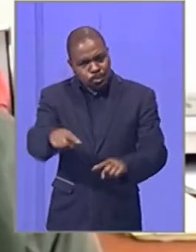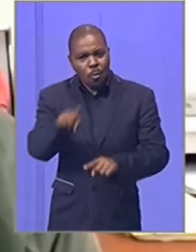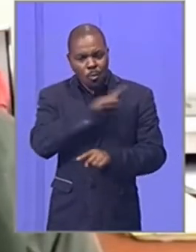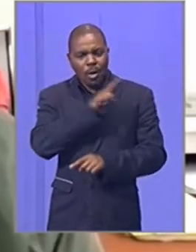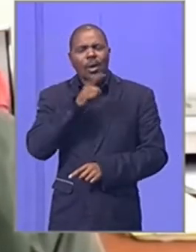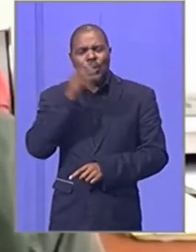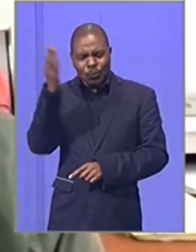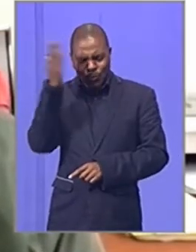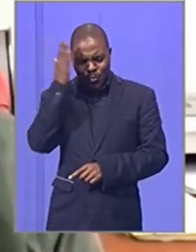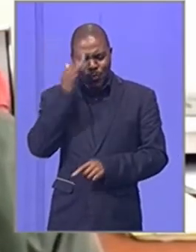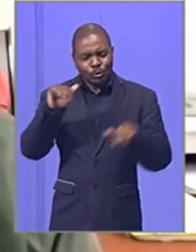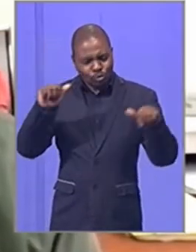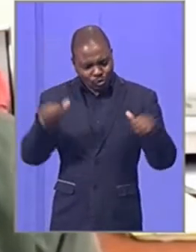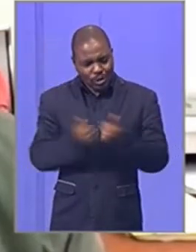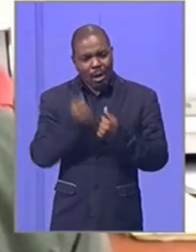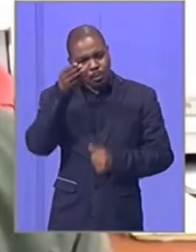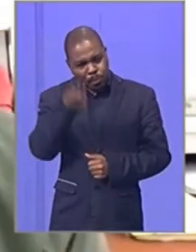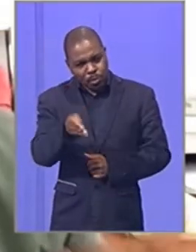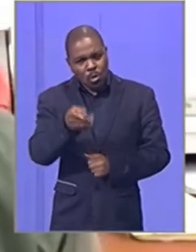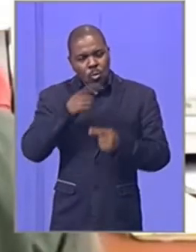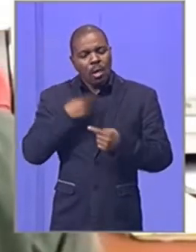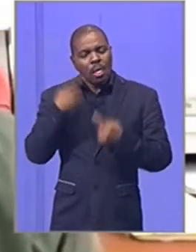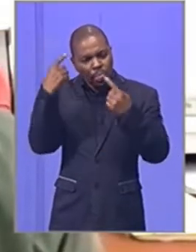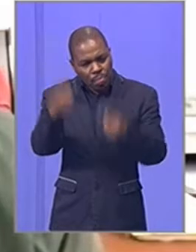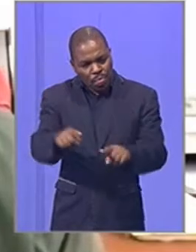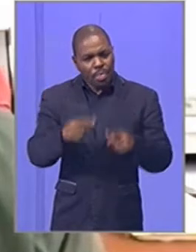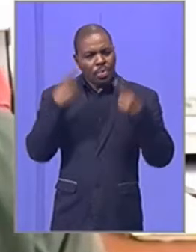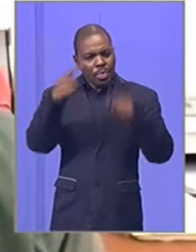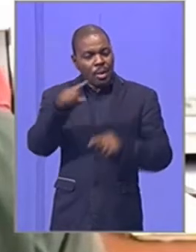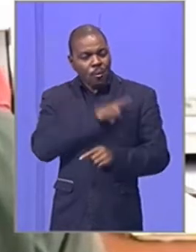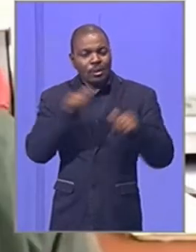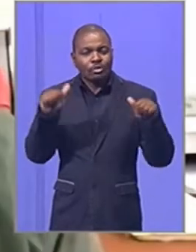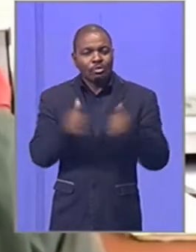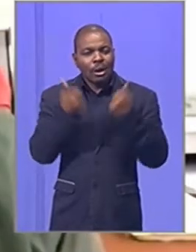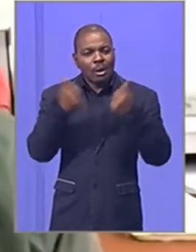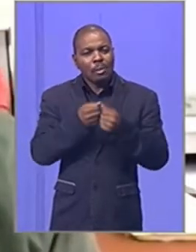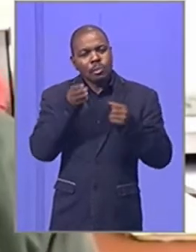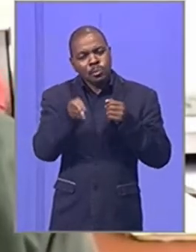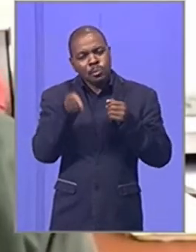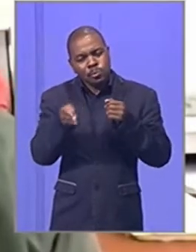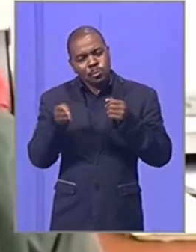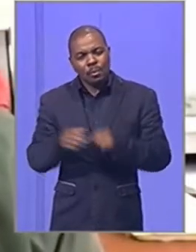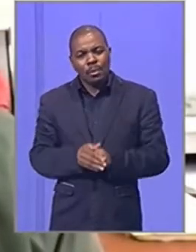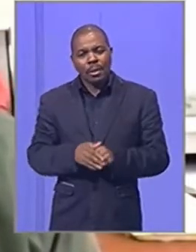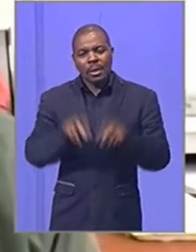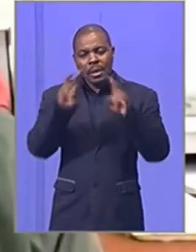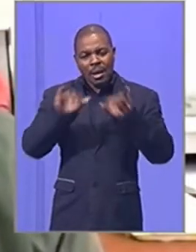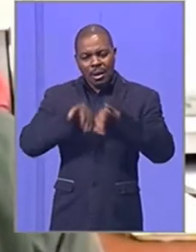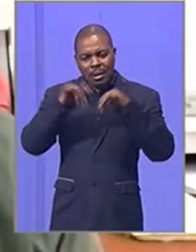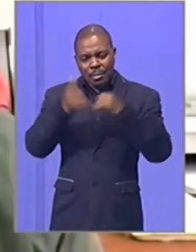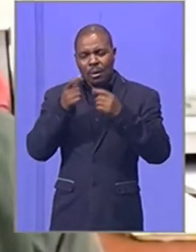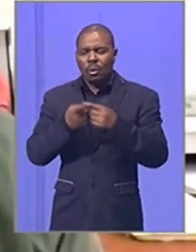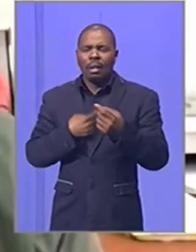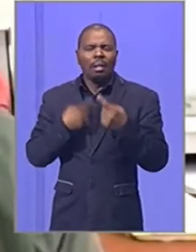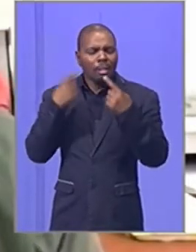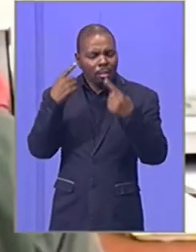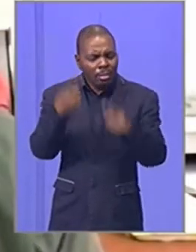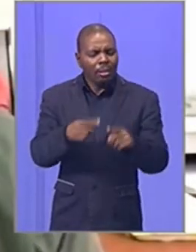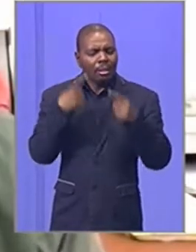of the challenges. We have been going there because of the challenges. We have been engaging Eskom more than any